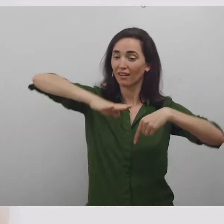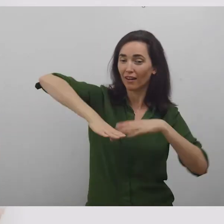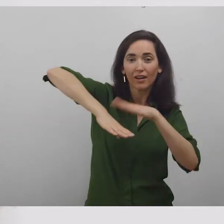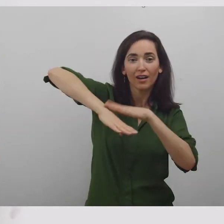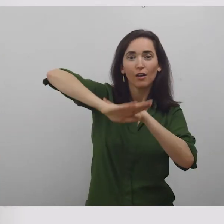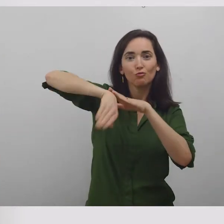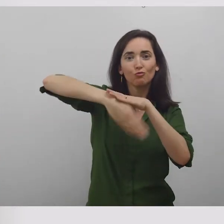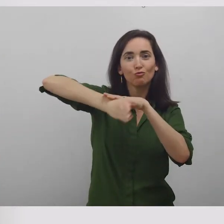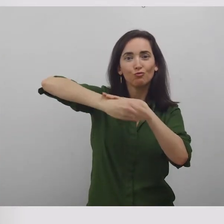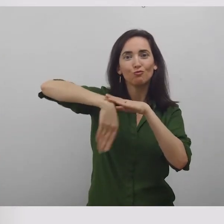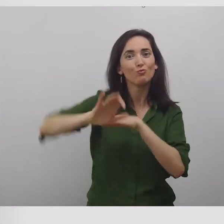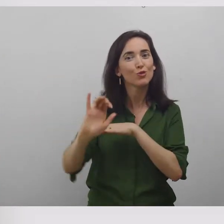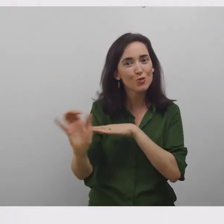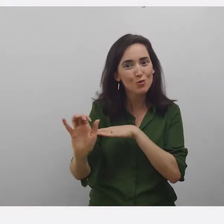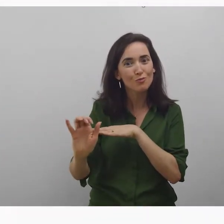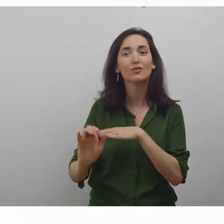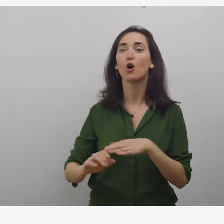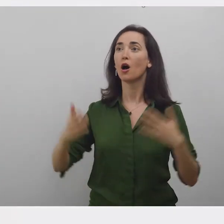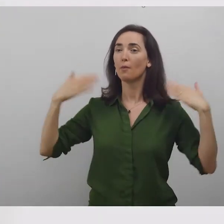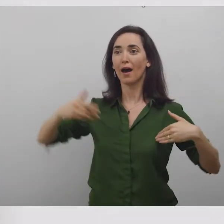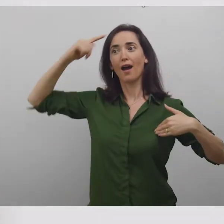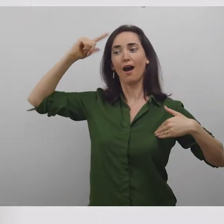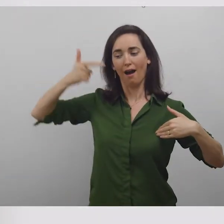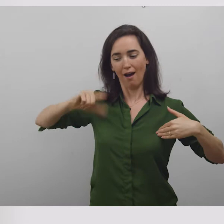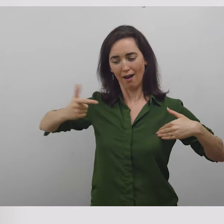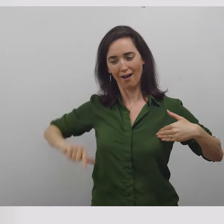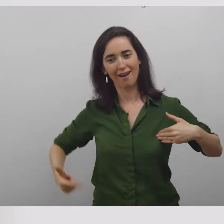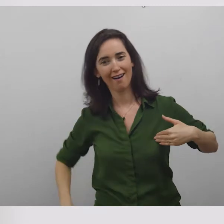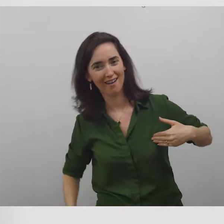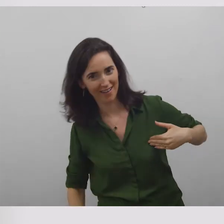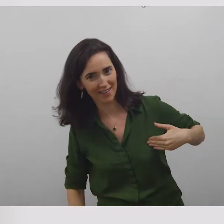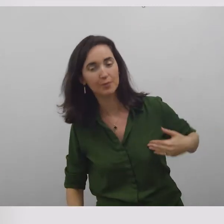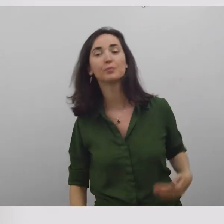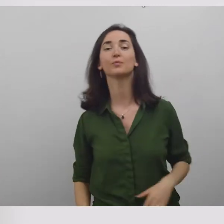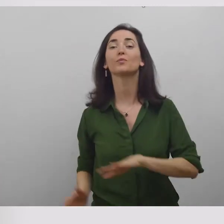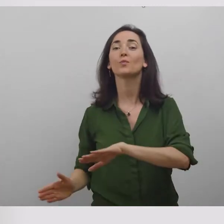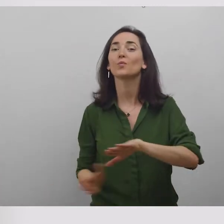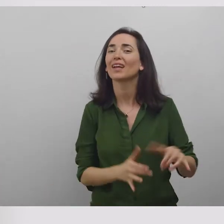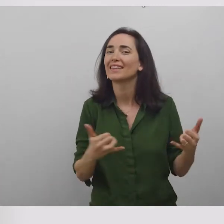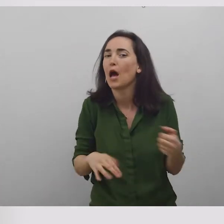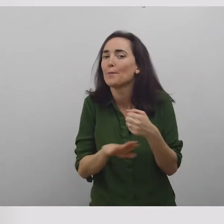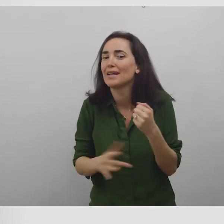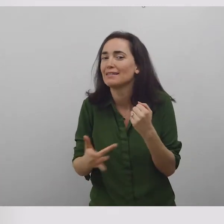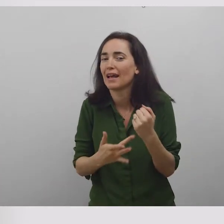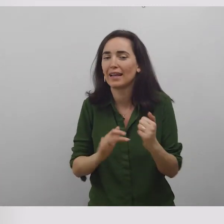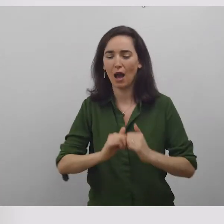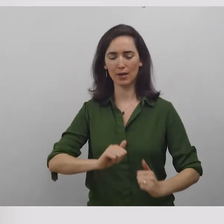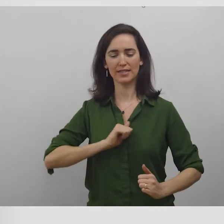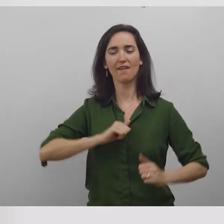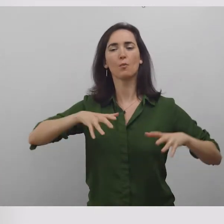with your ankle, and so on and so forth. So the next thing that we're going to talk about is a little bit of basic techniques